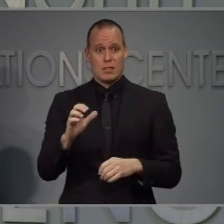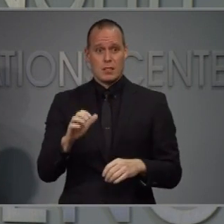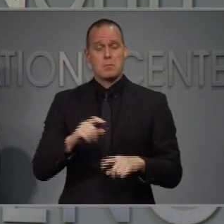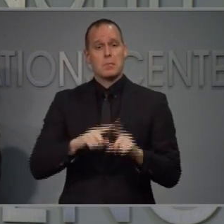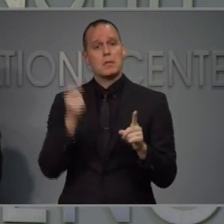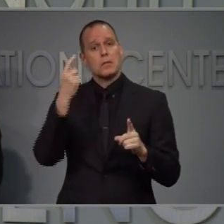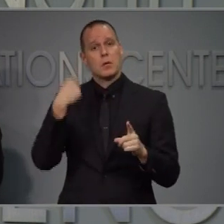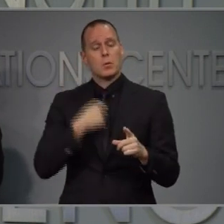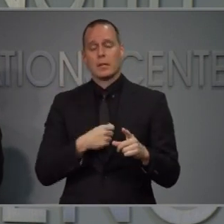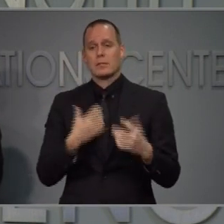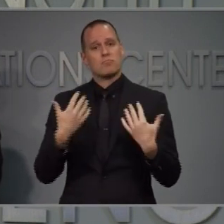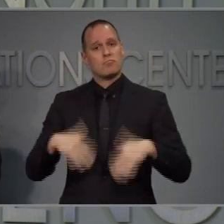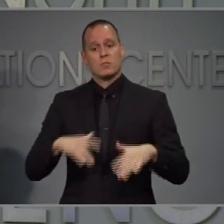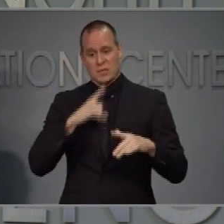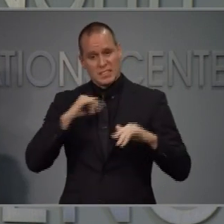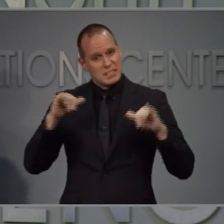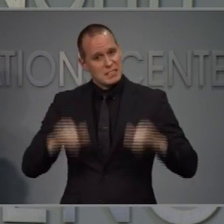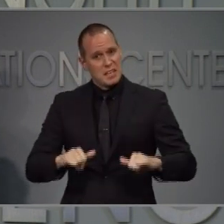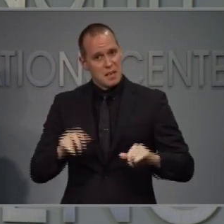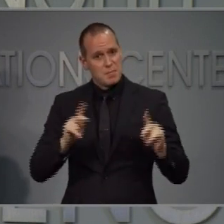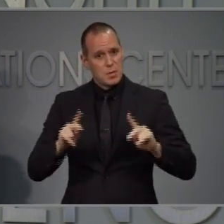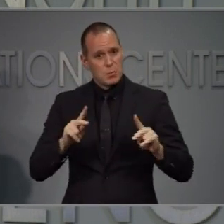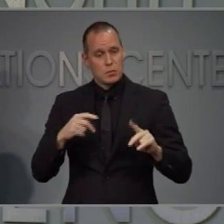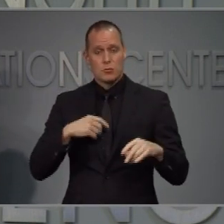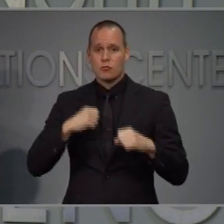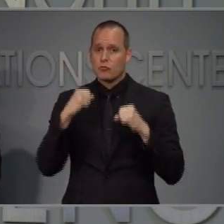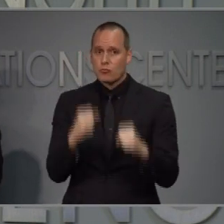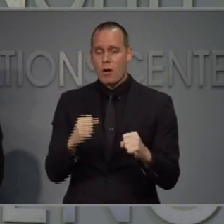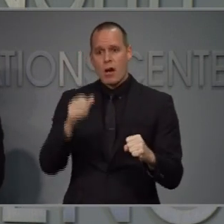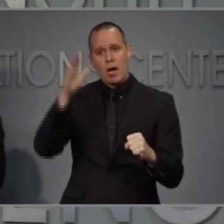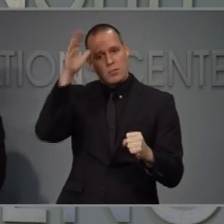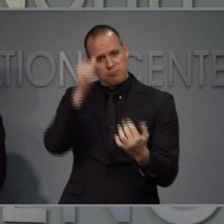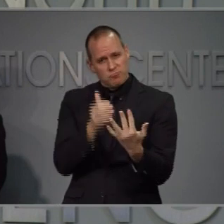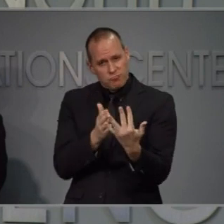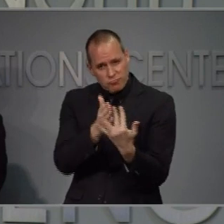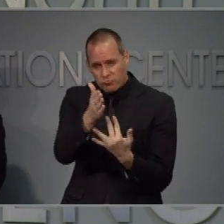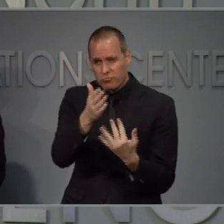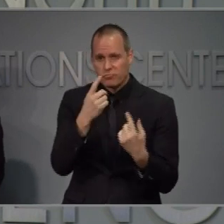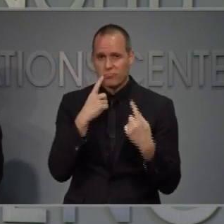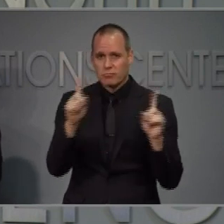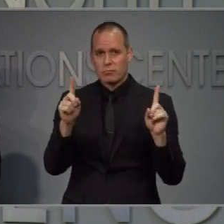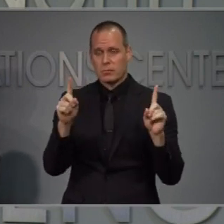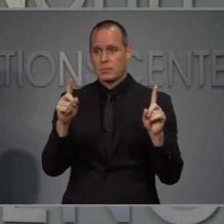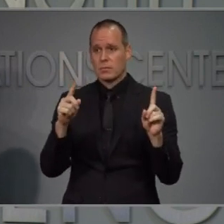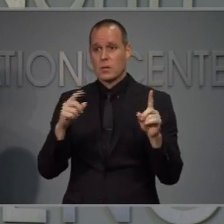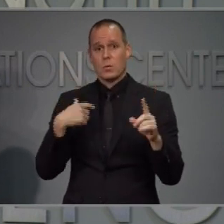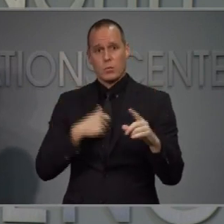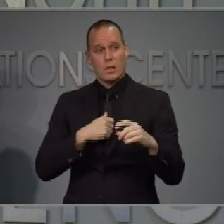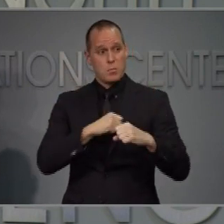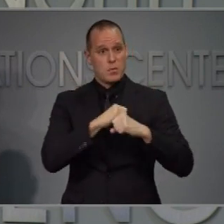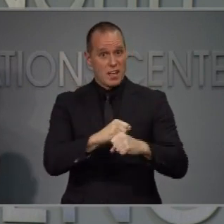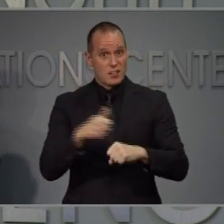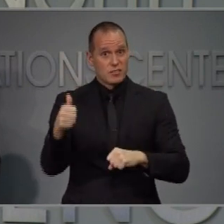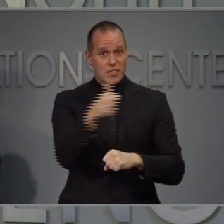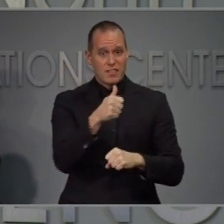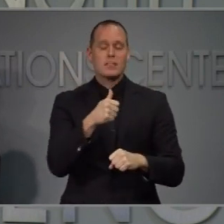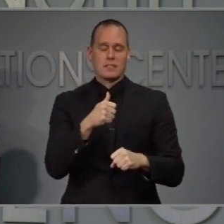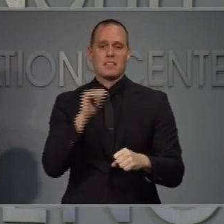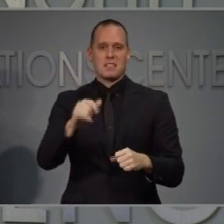people, strong and resilient, and we are doing right by protecting ourselves and our